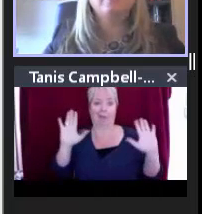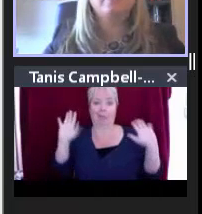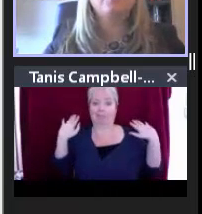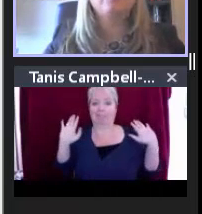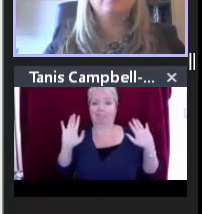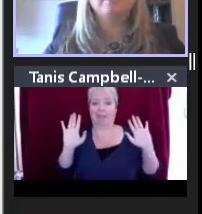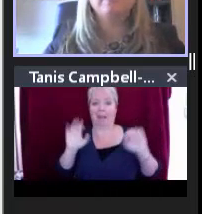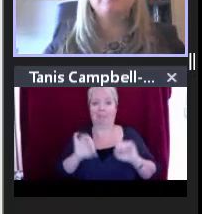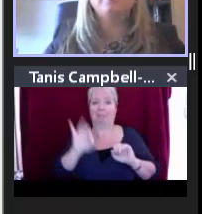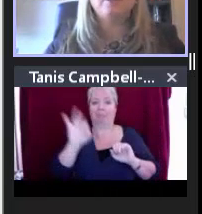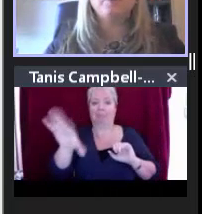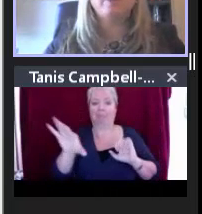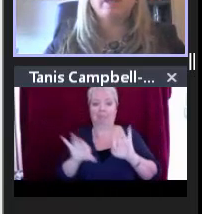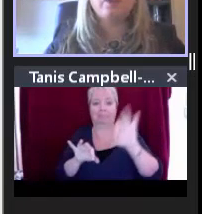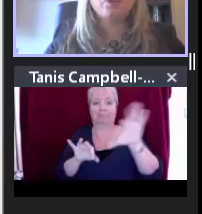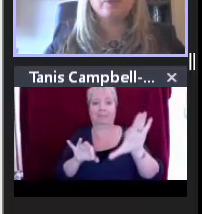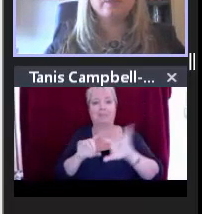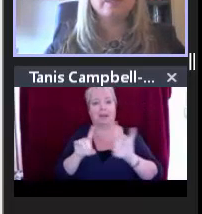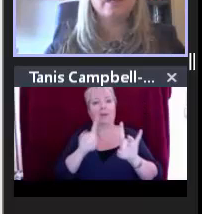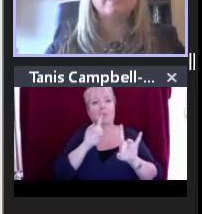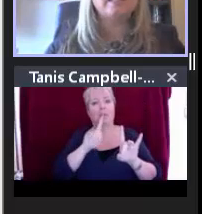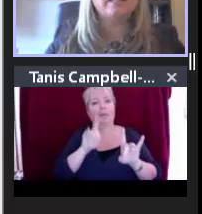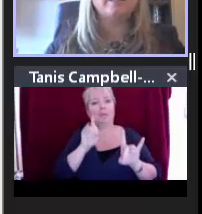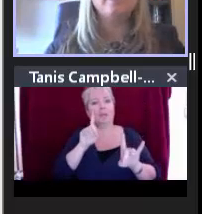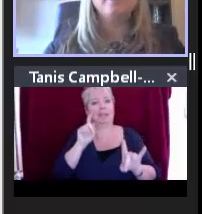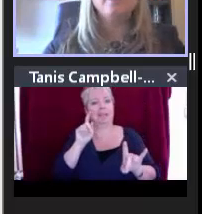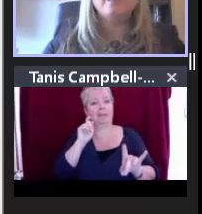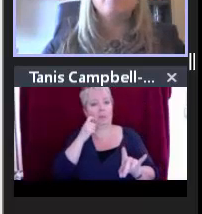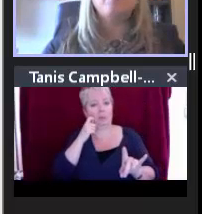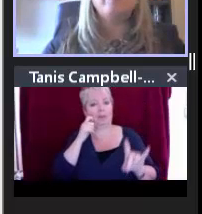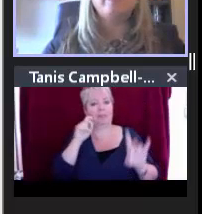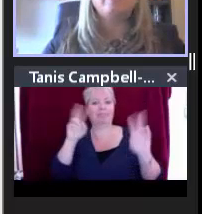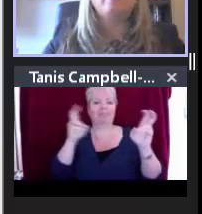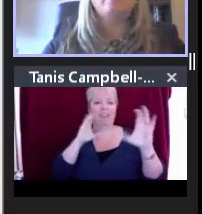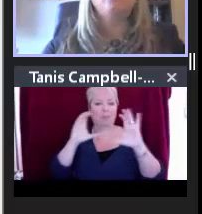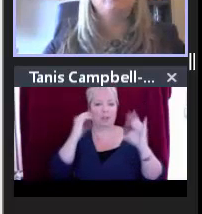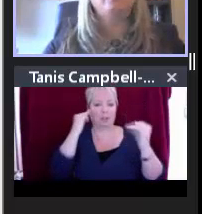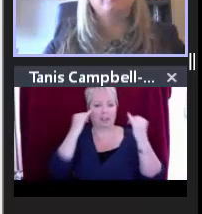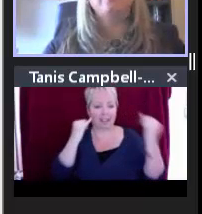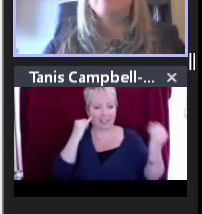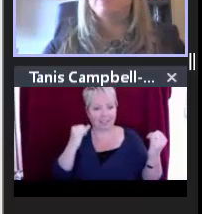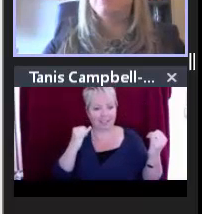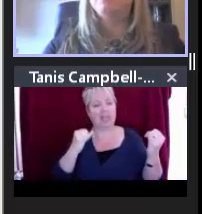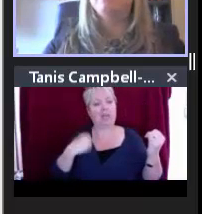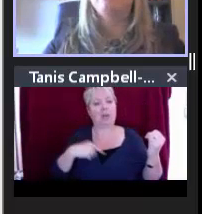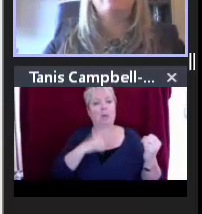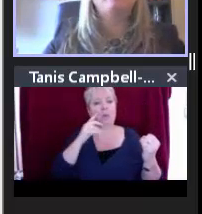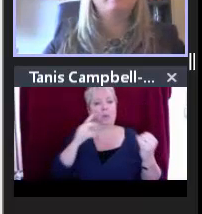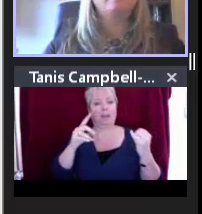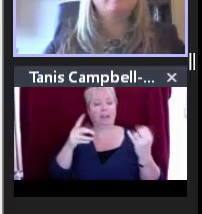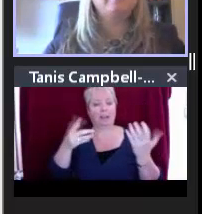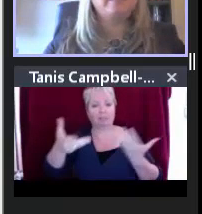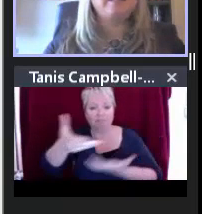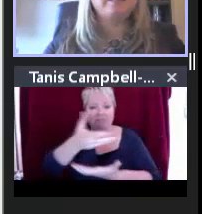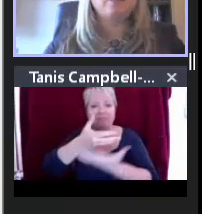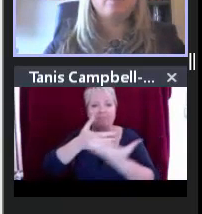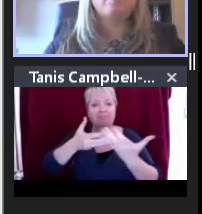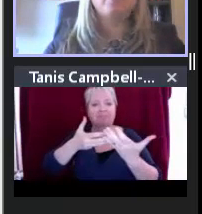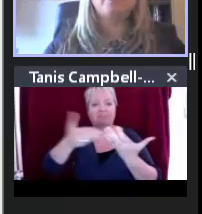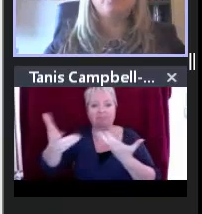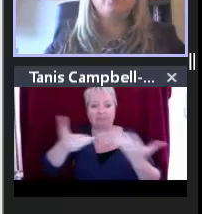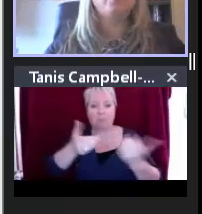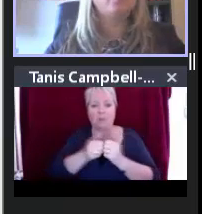going to turn it into a really neat communications idea, and we'll be engaging people who are following us in